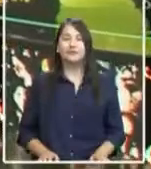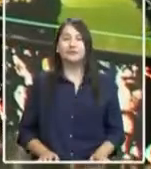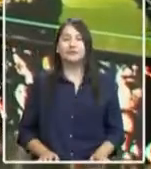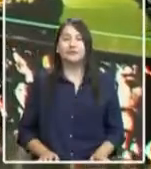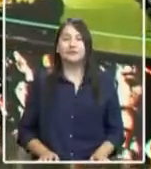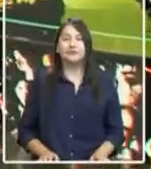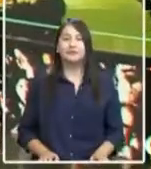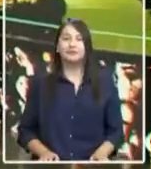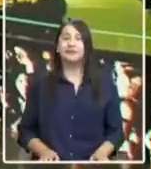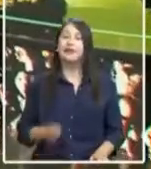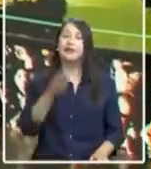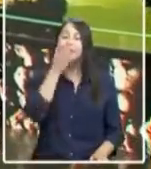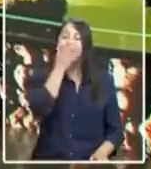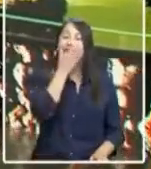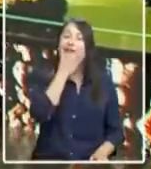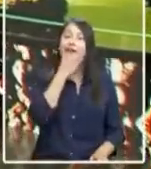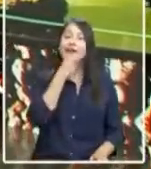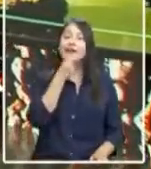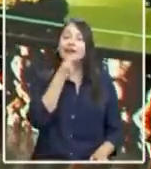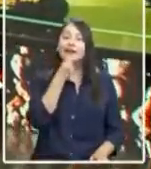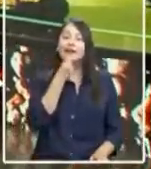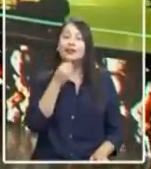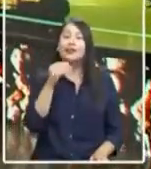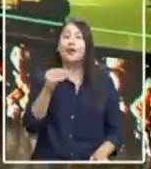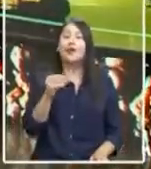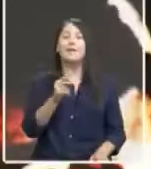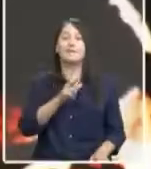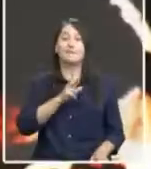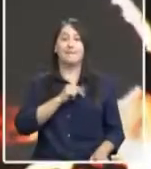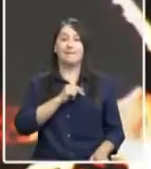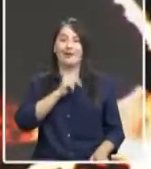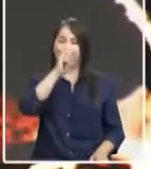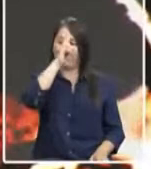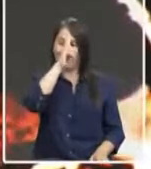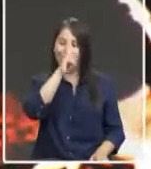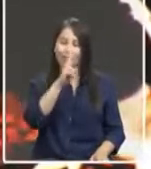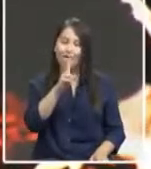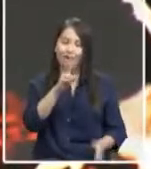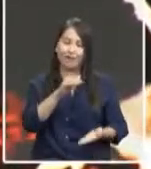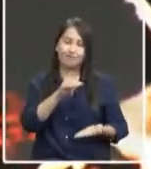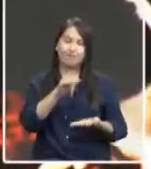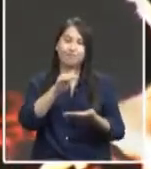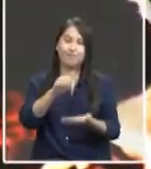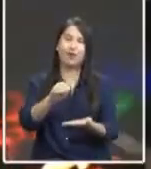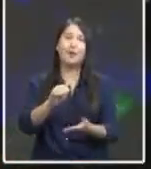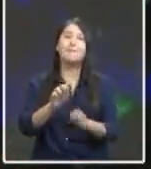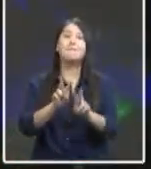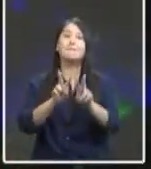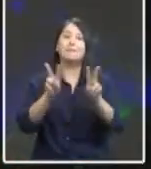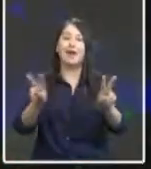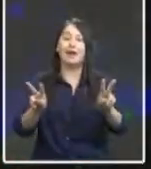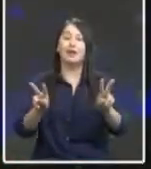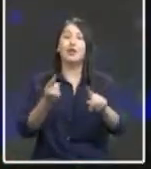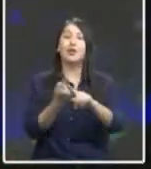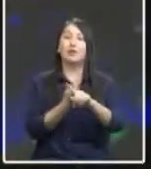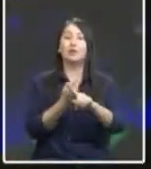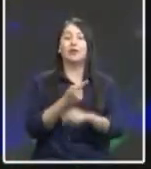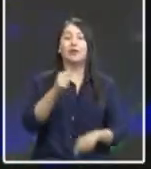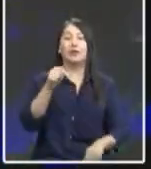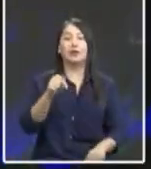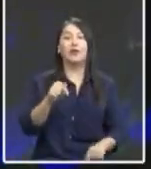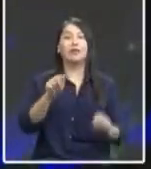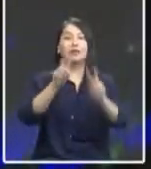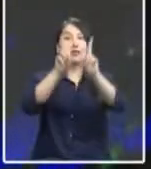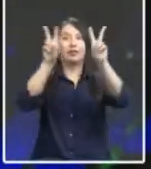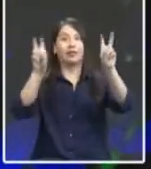2022. Qué lindo es escuchar a un premio Nobel de la Paz hablando de este tipo de temas. Esto es la gracia de